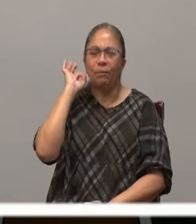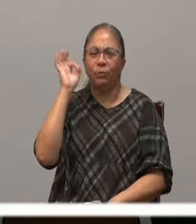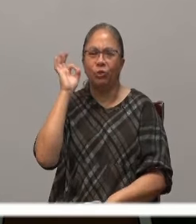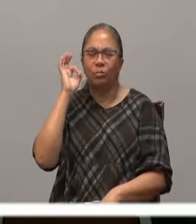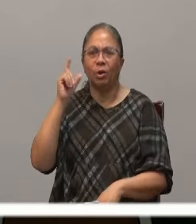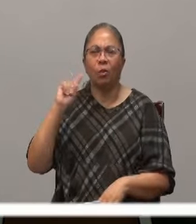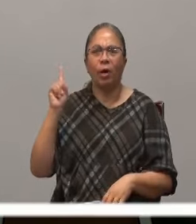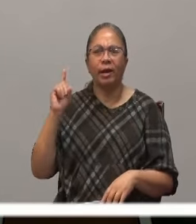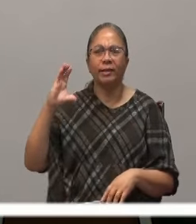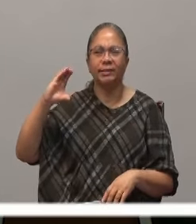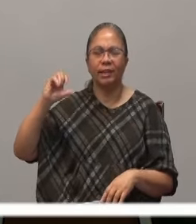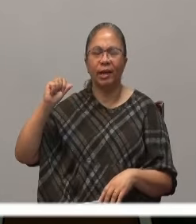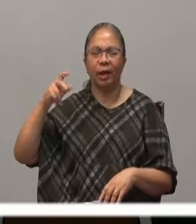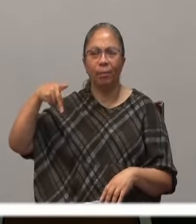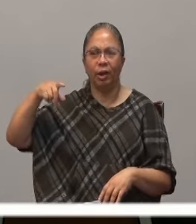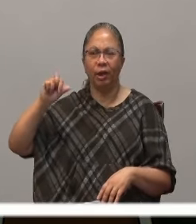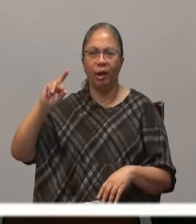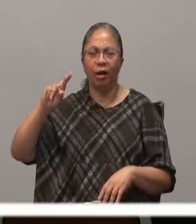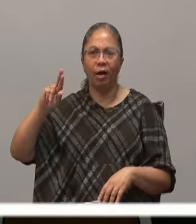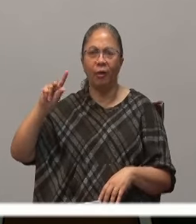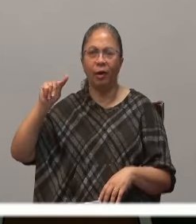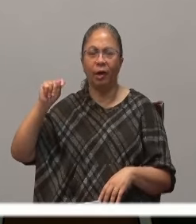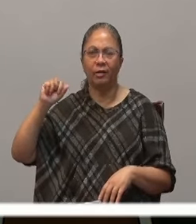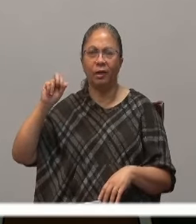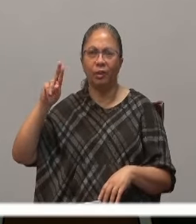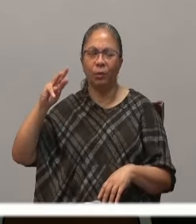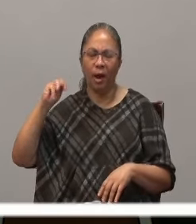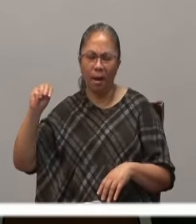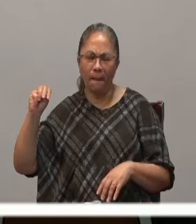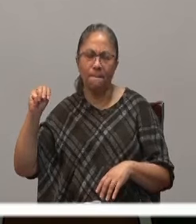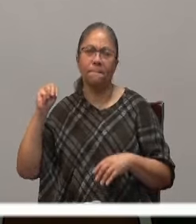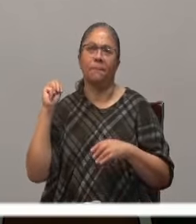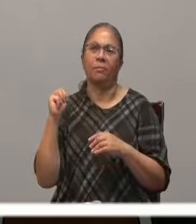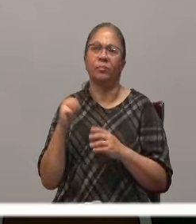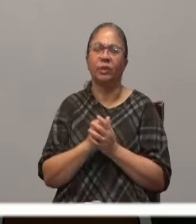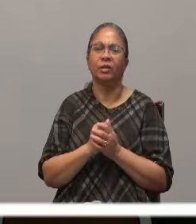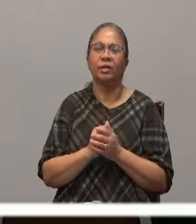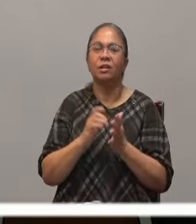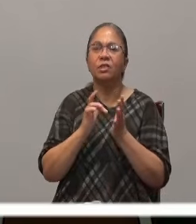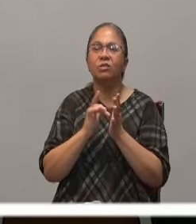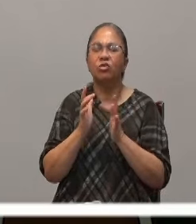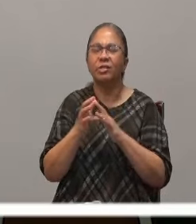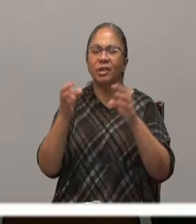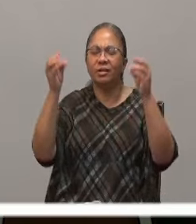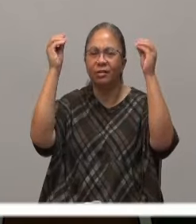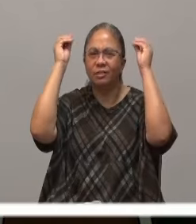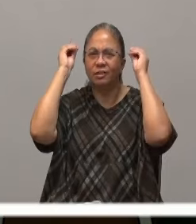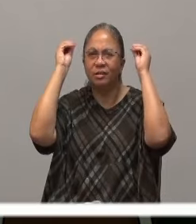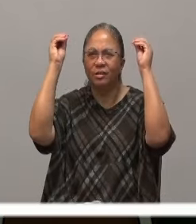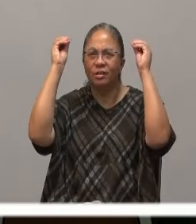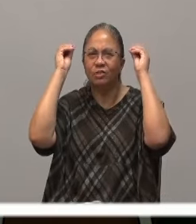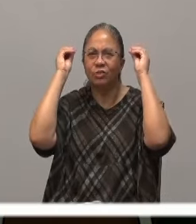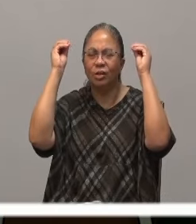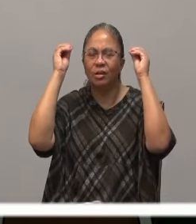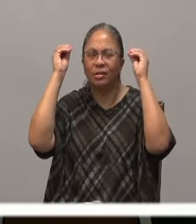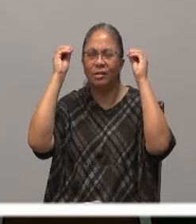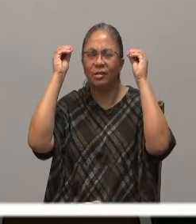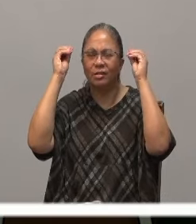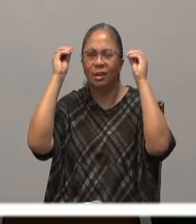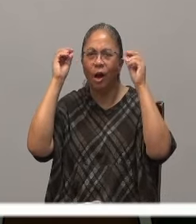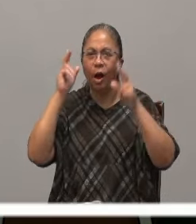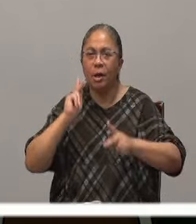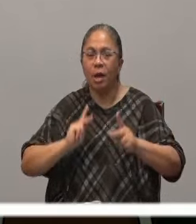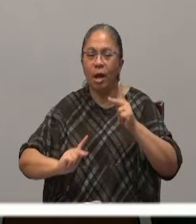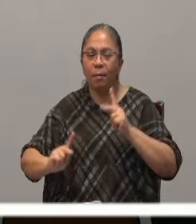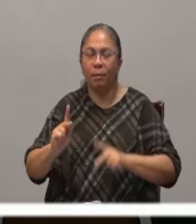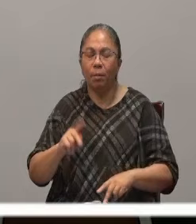Capernaum, and they say that he teaches, his teaching made a deep impression